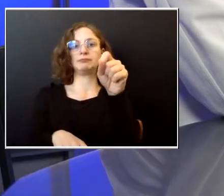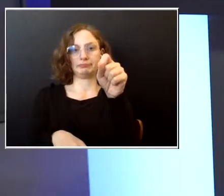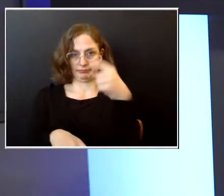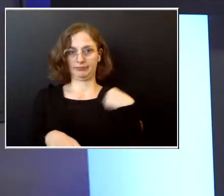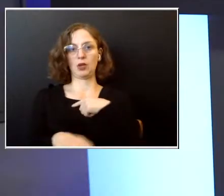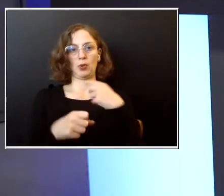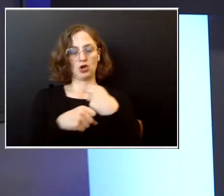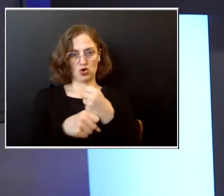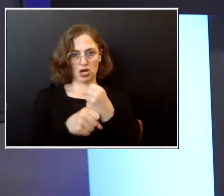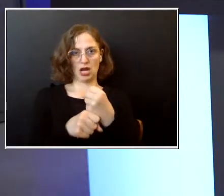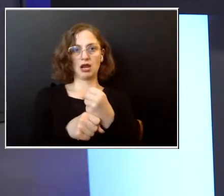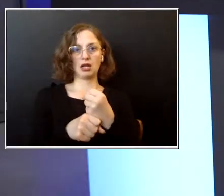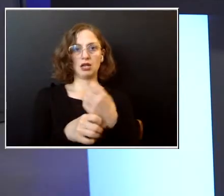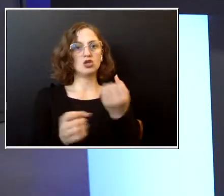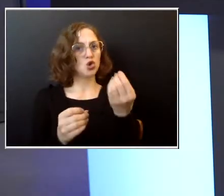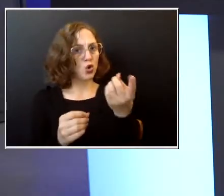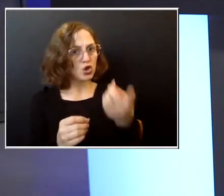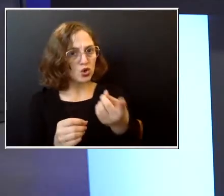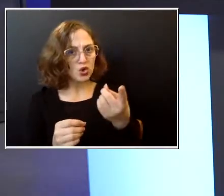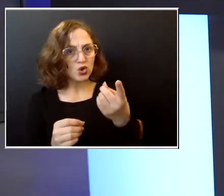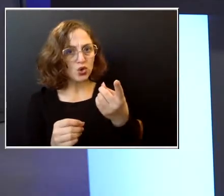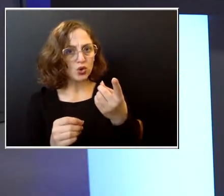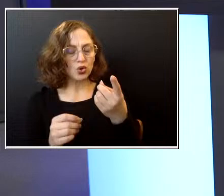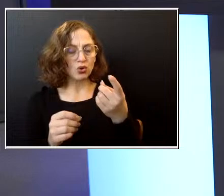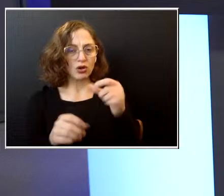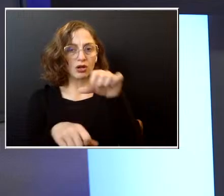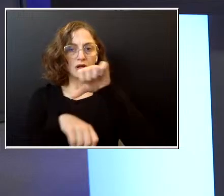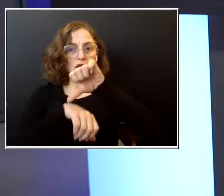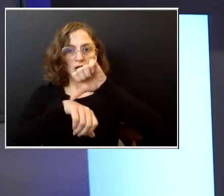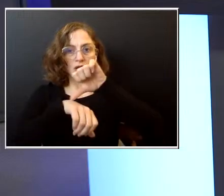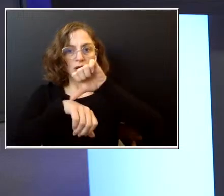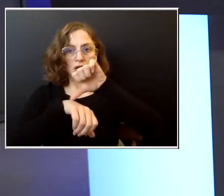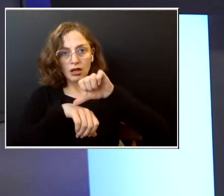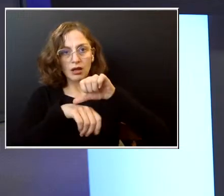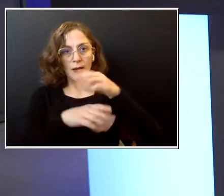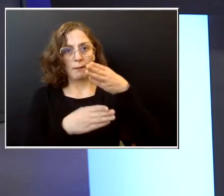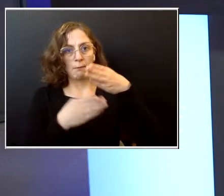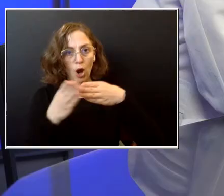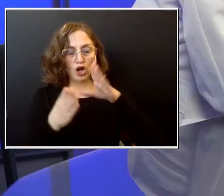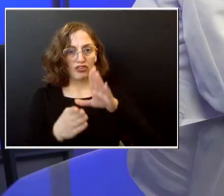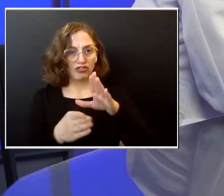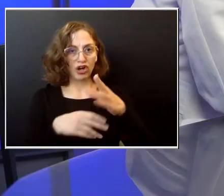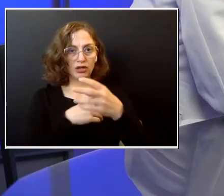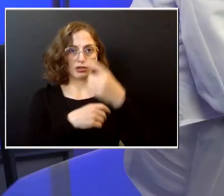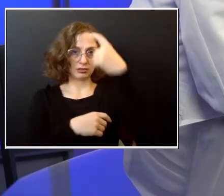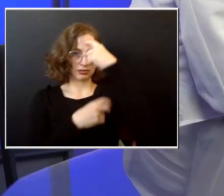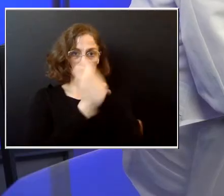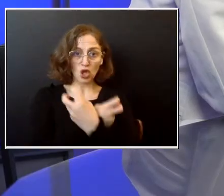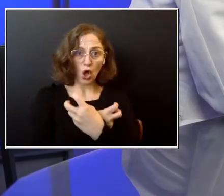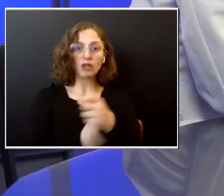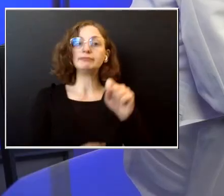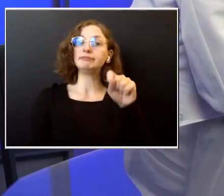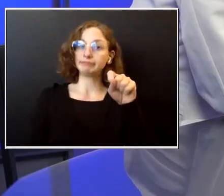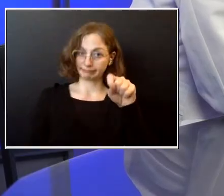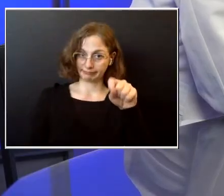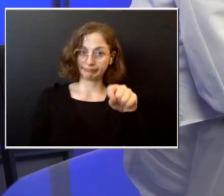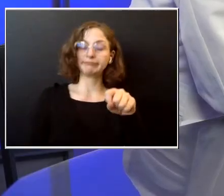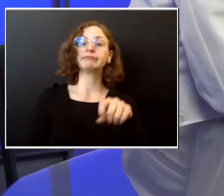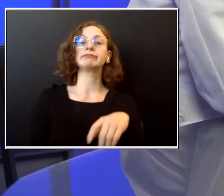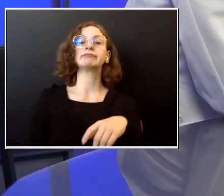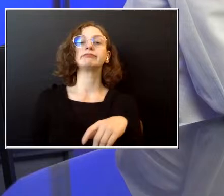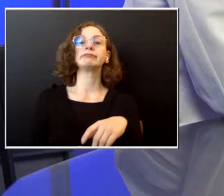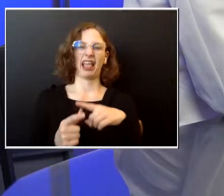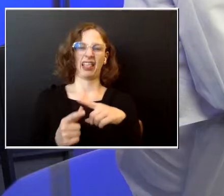put holes in either side of her skull? Yeah, so it was a little oval cutout there, you can see, and that was replaced with those little plates. You can